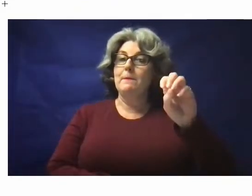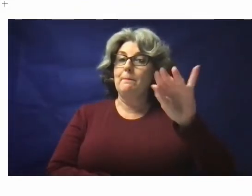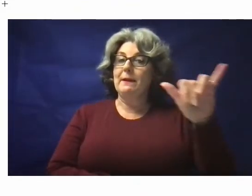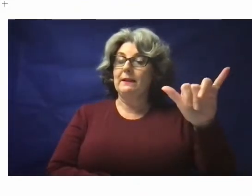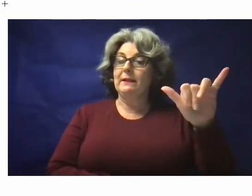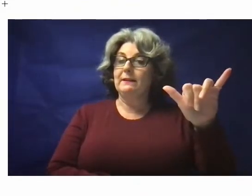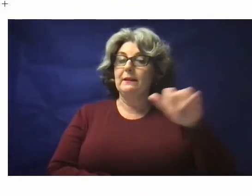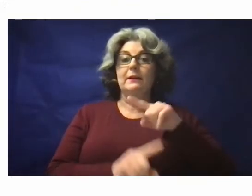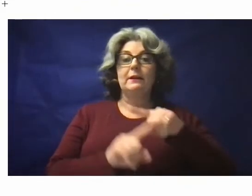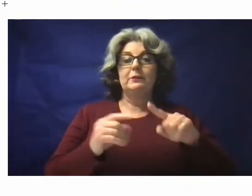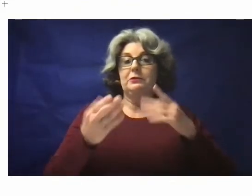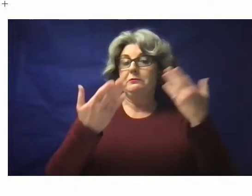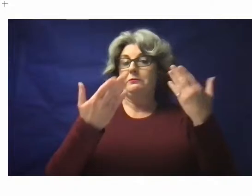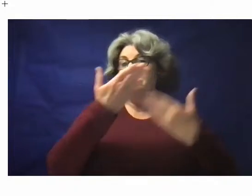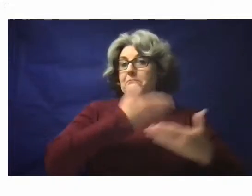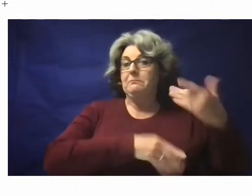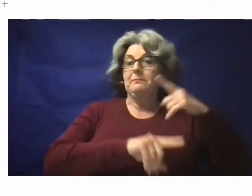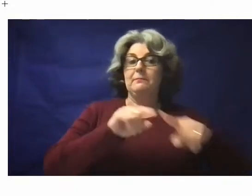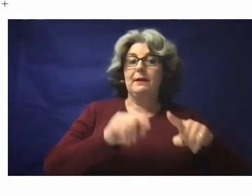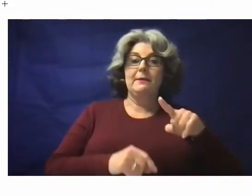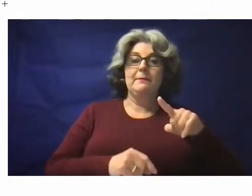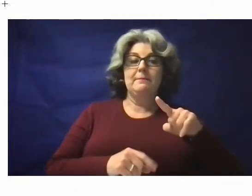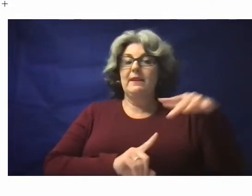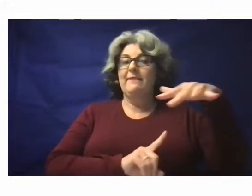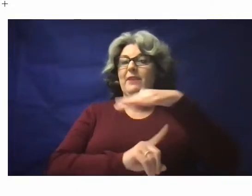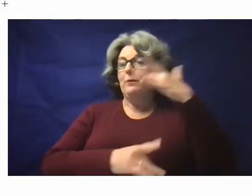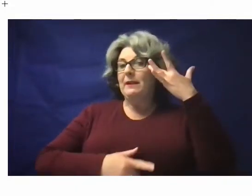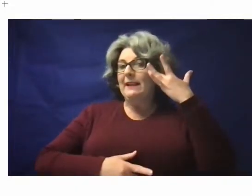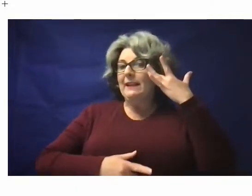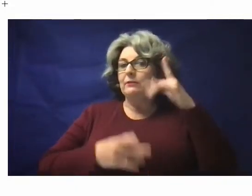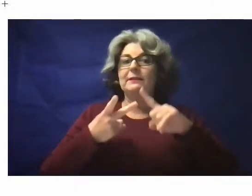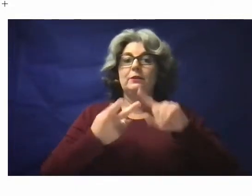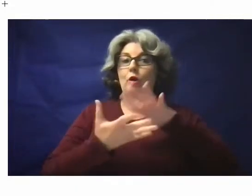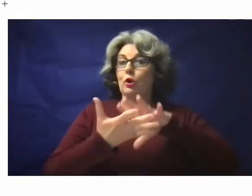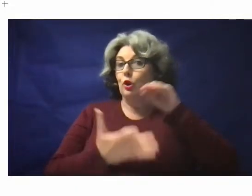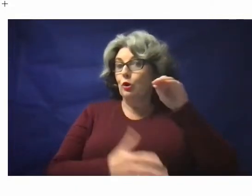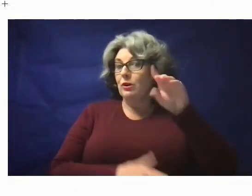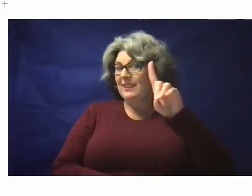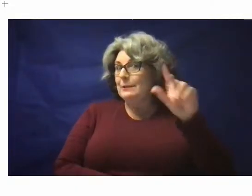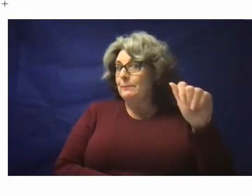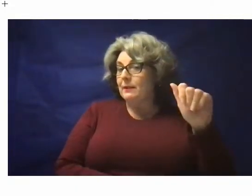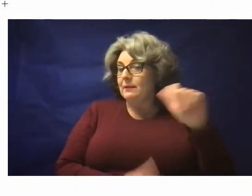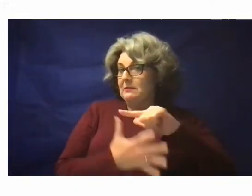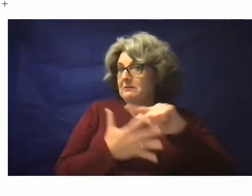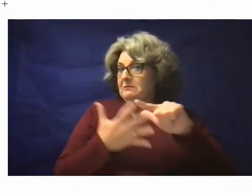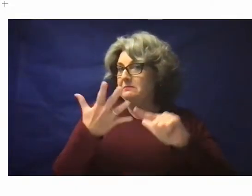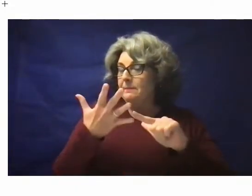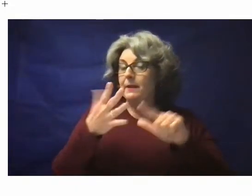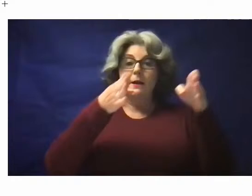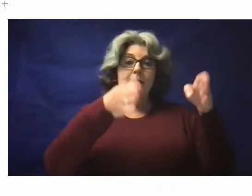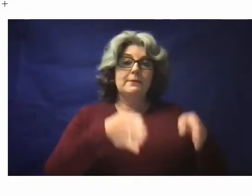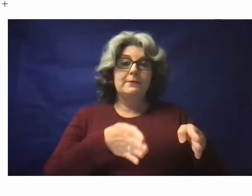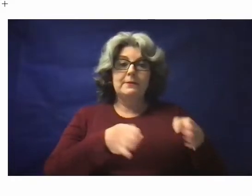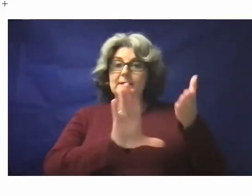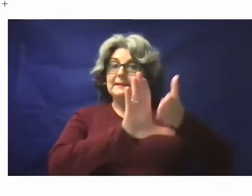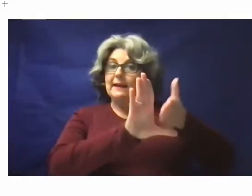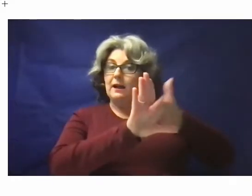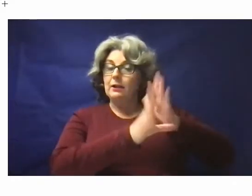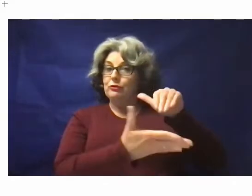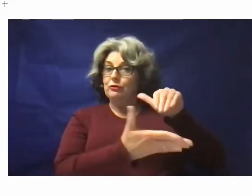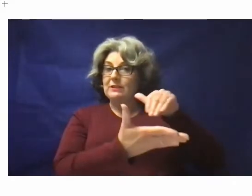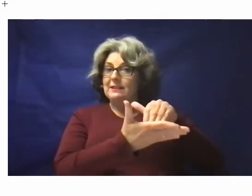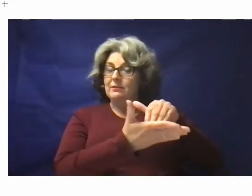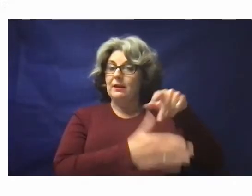functional limitations such as environmental illnesses or learning disabilities. The Personnel Psychology Center over at the Public